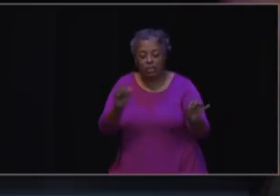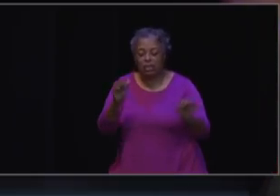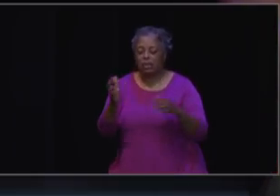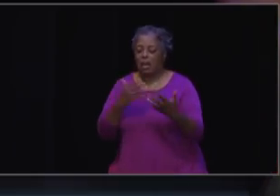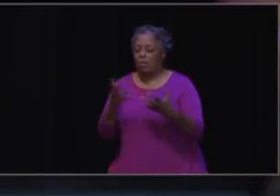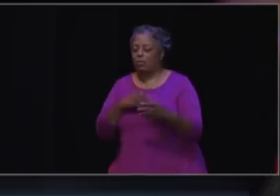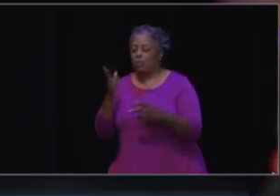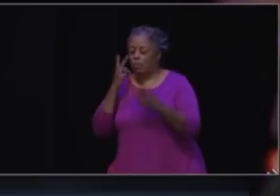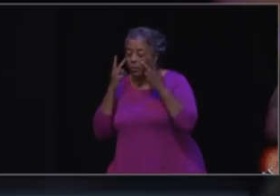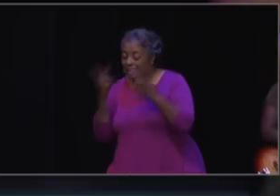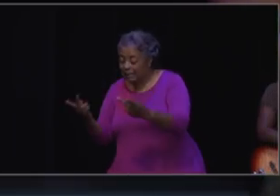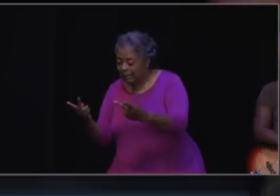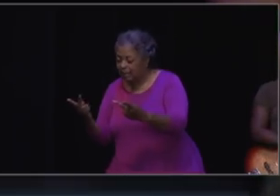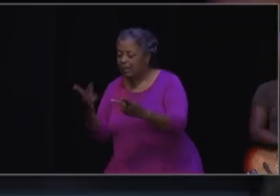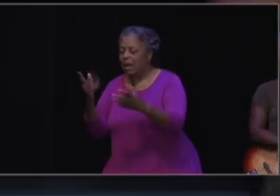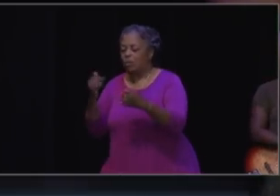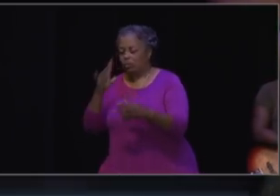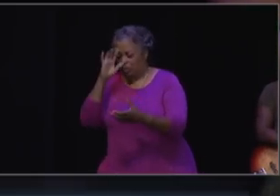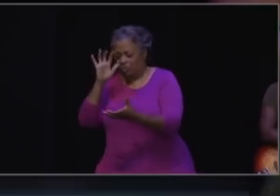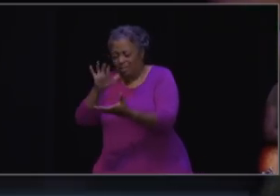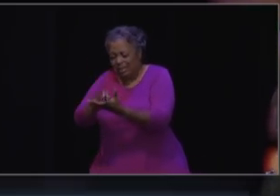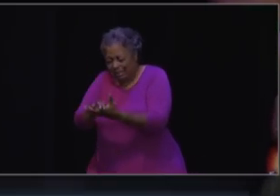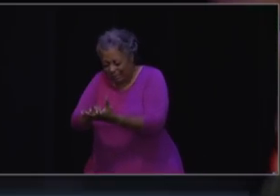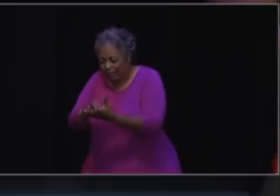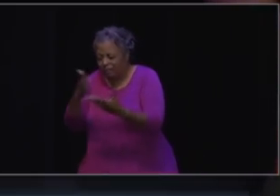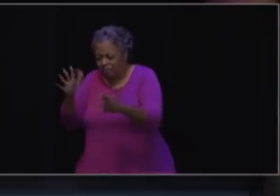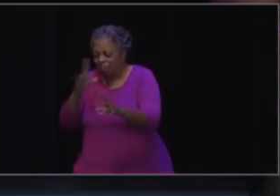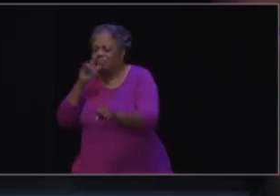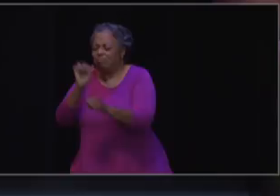And I want you to believe that you have it.